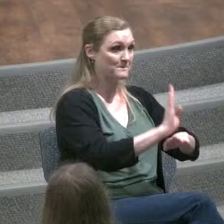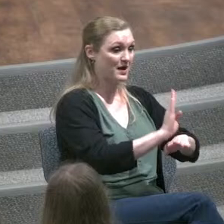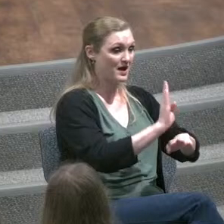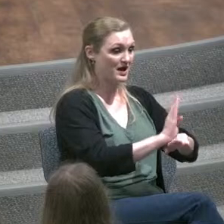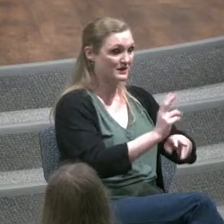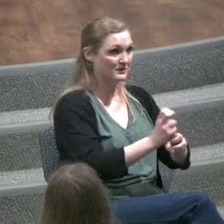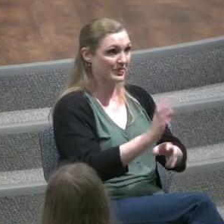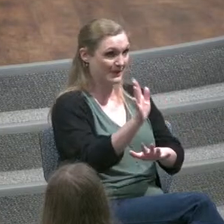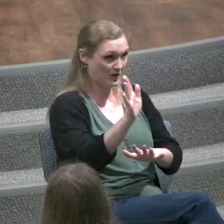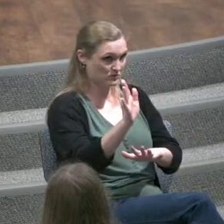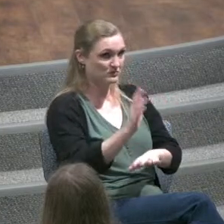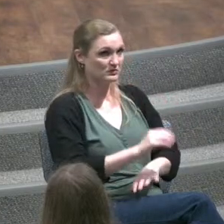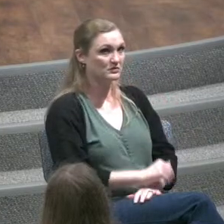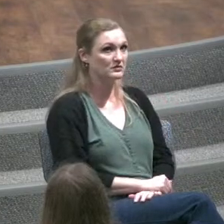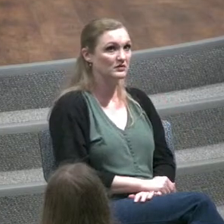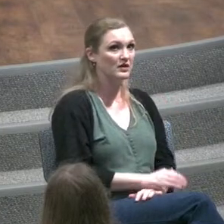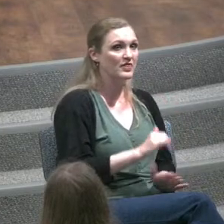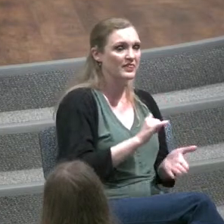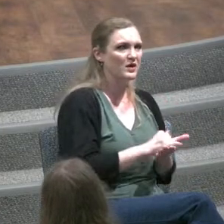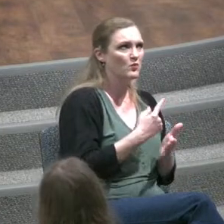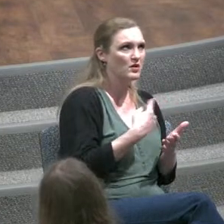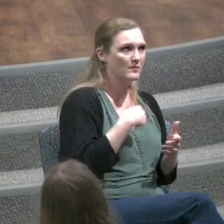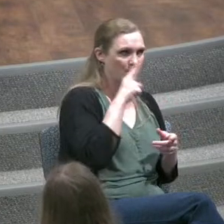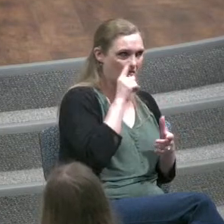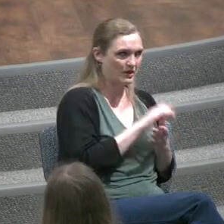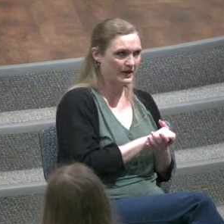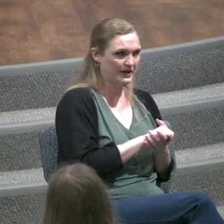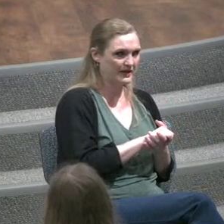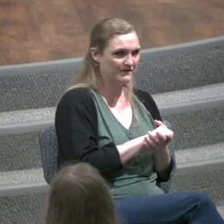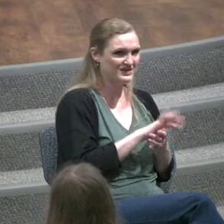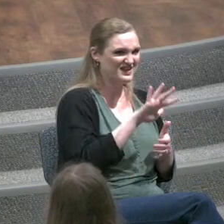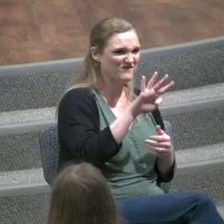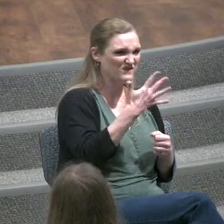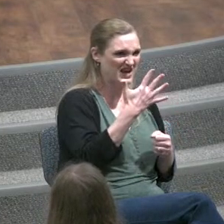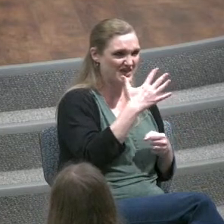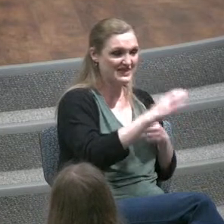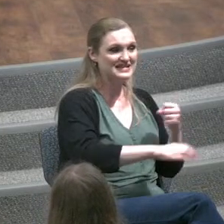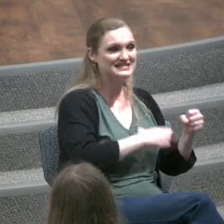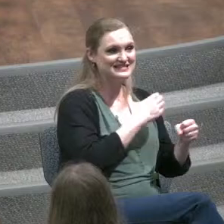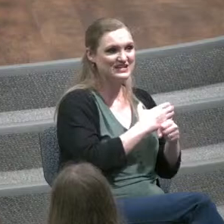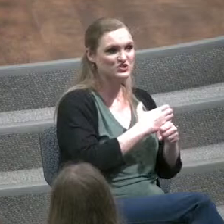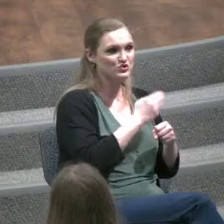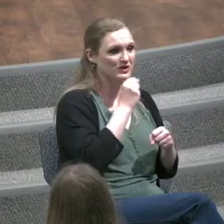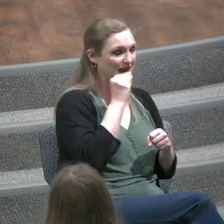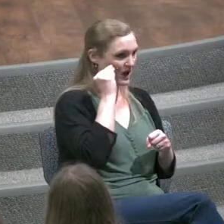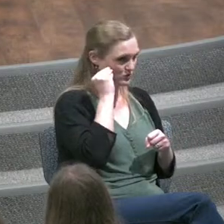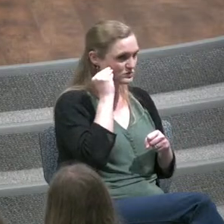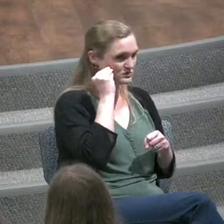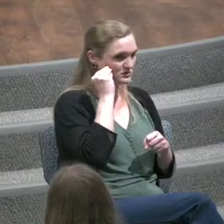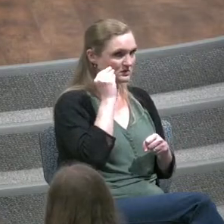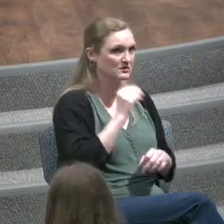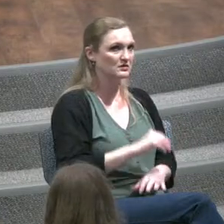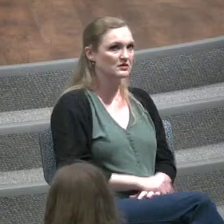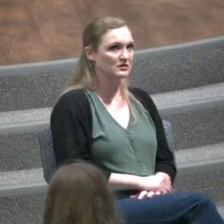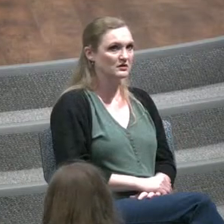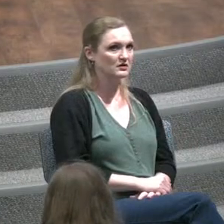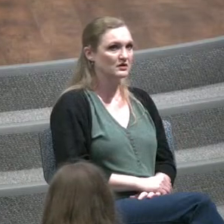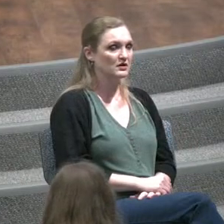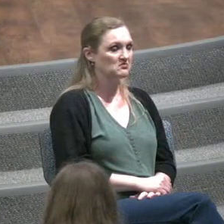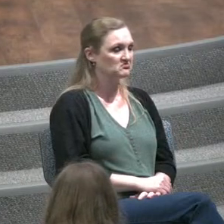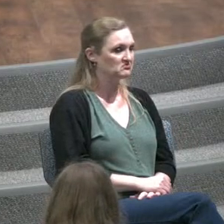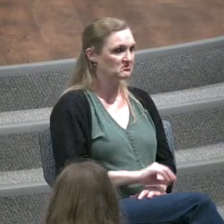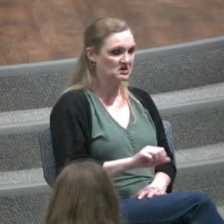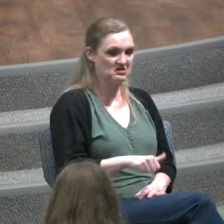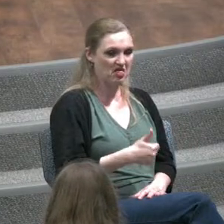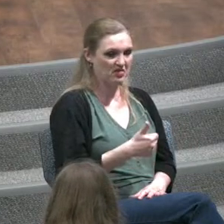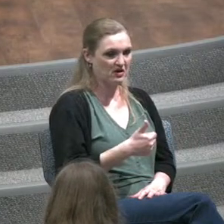of the mountain. And this is, I believe this is a 5th century house. Again,